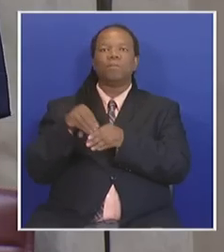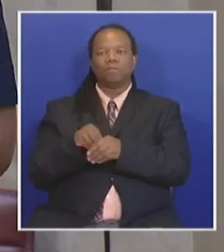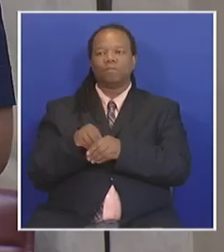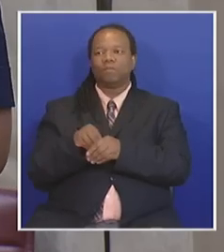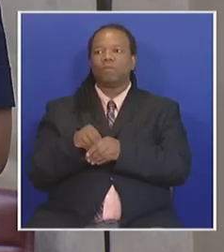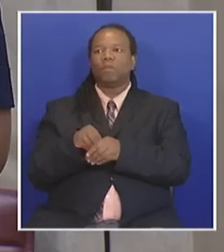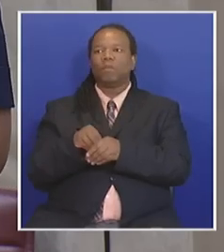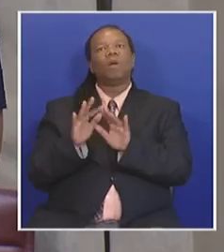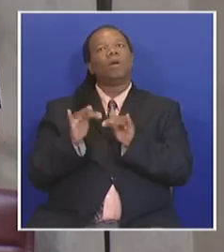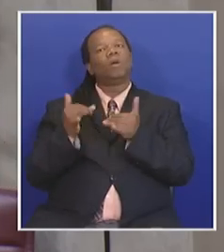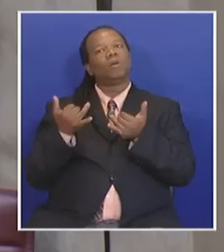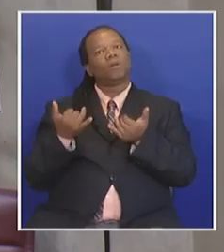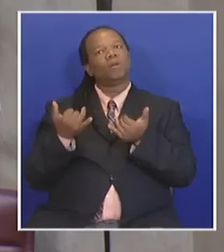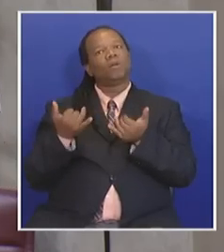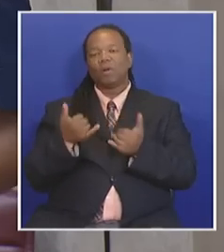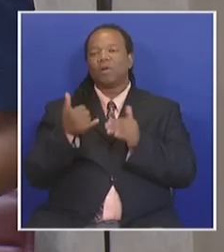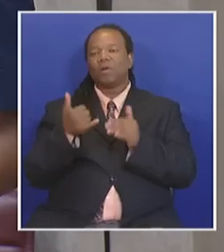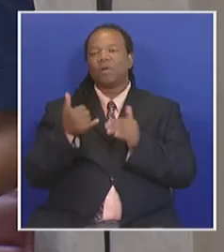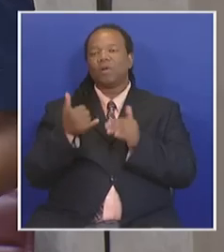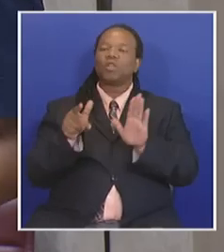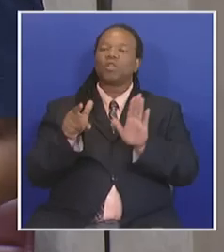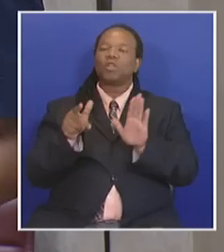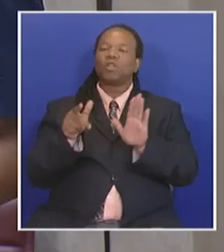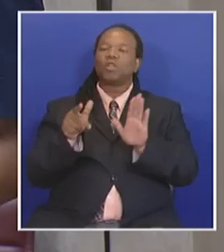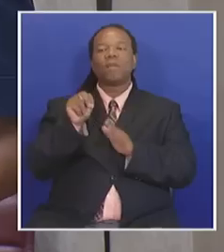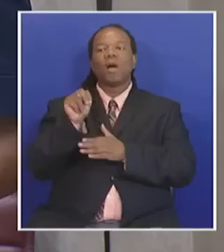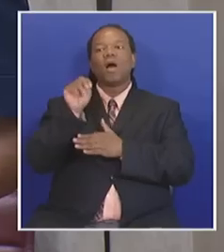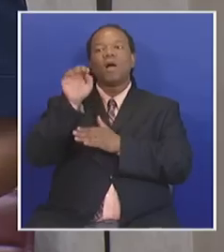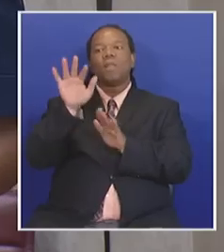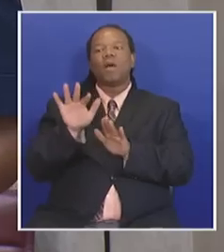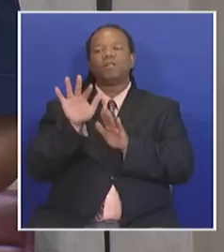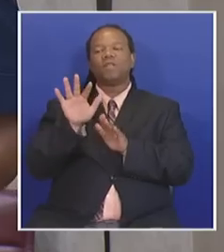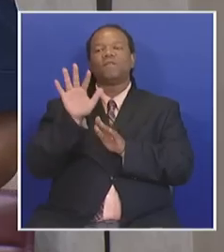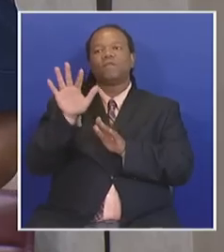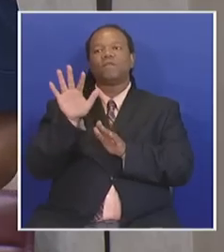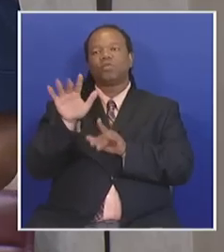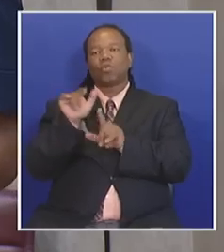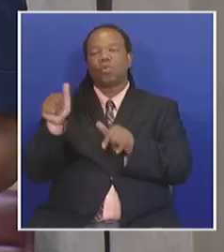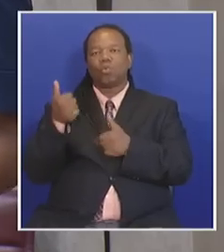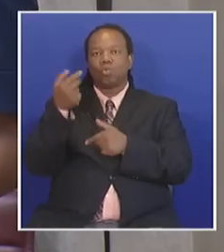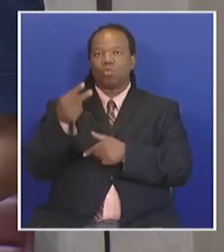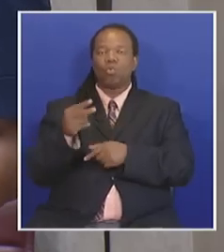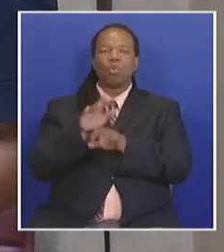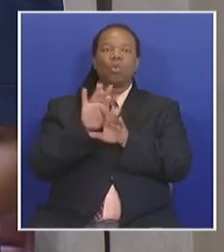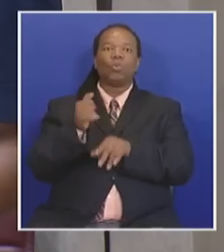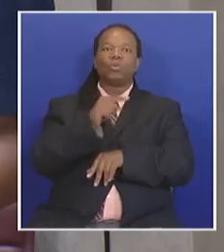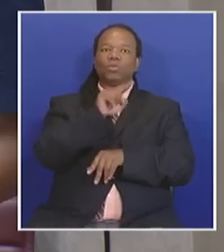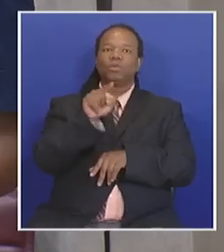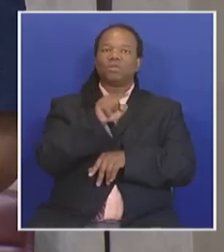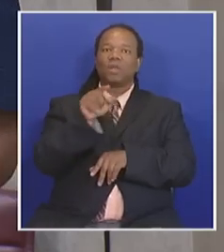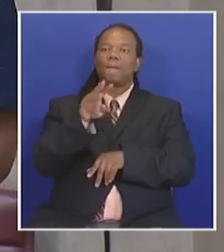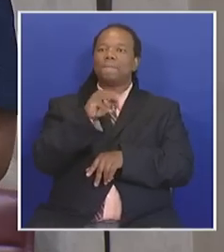us that it was on the 17th of November 1952 when Z.K. Matthews, representative of the African National